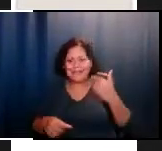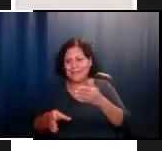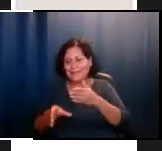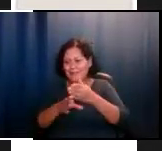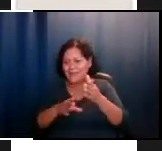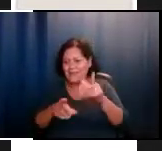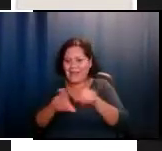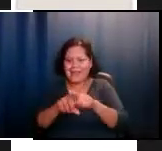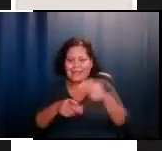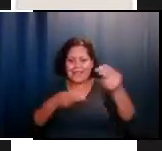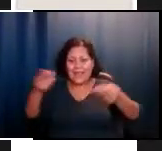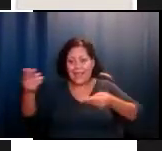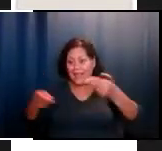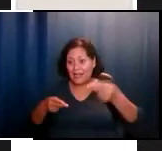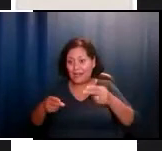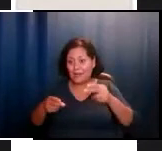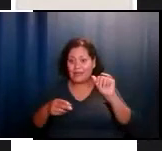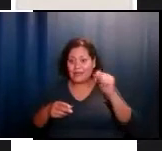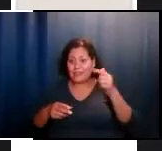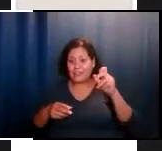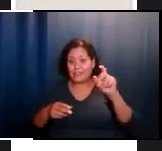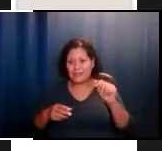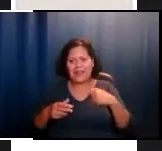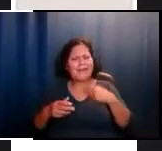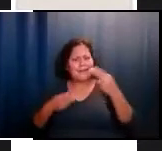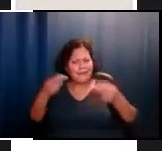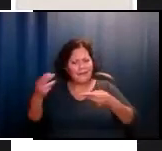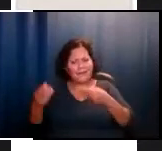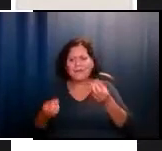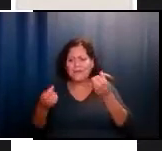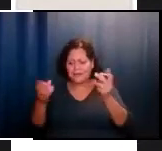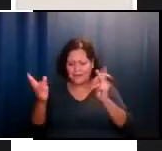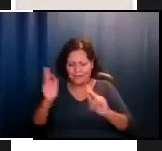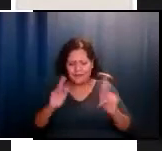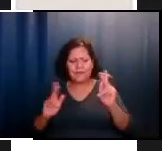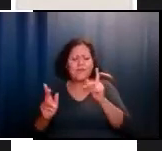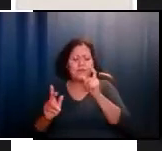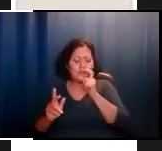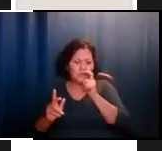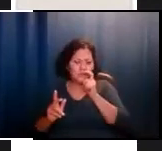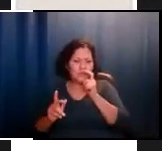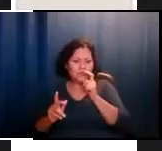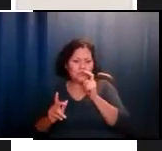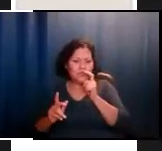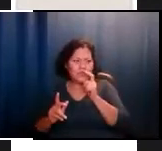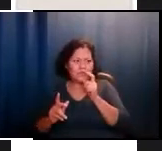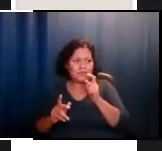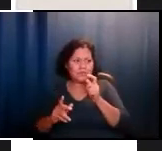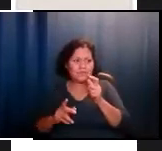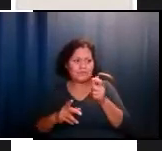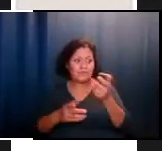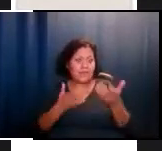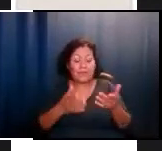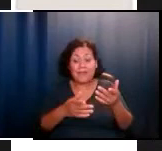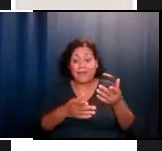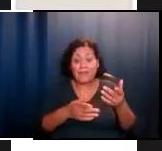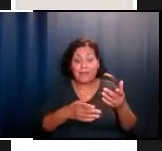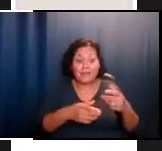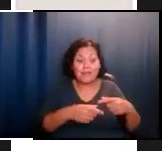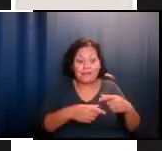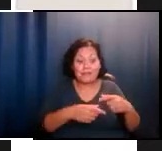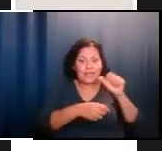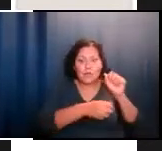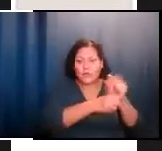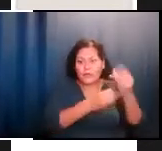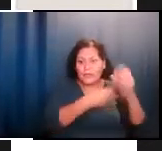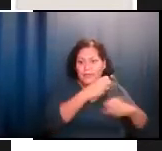hiring agent, I hired many people who was off work for many years raising children, or something like